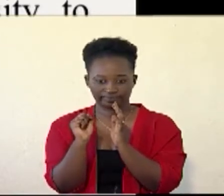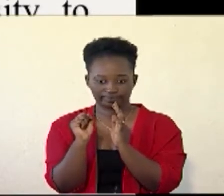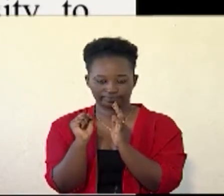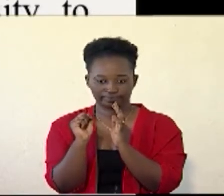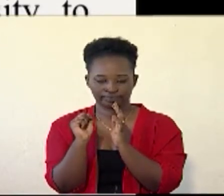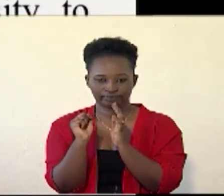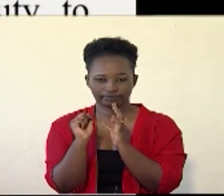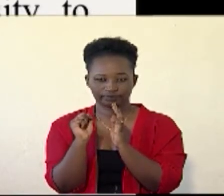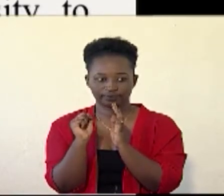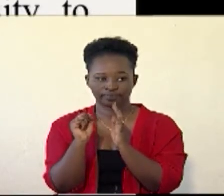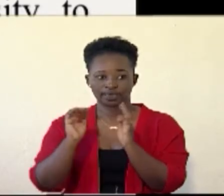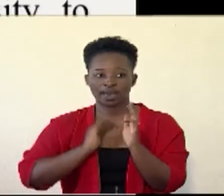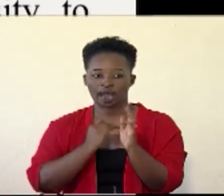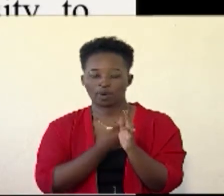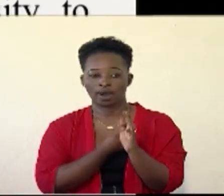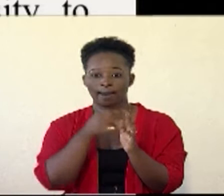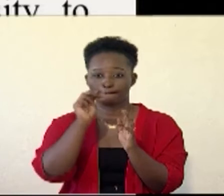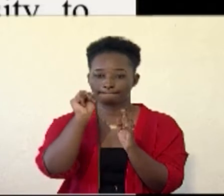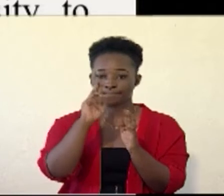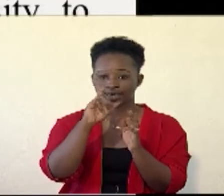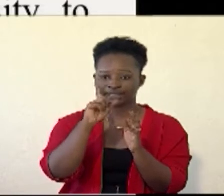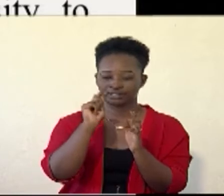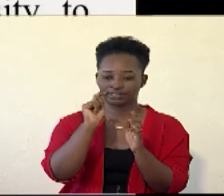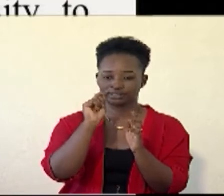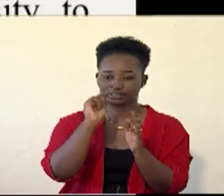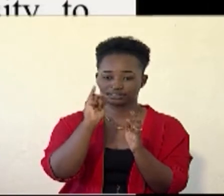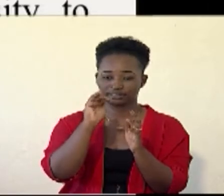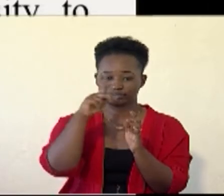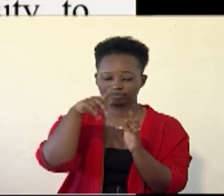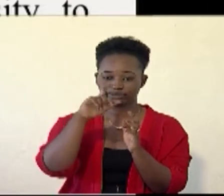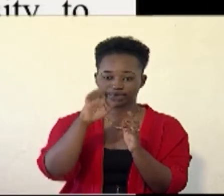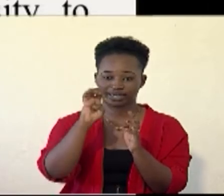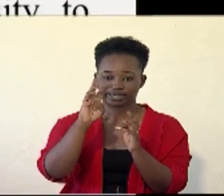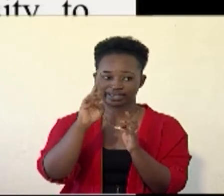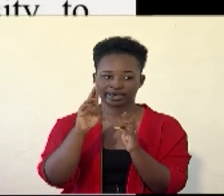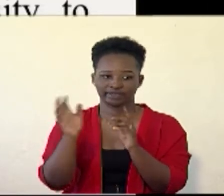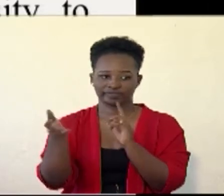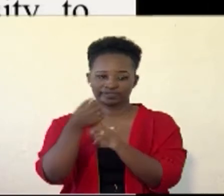0.25. Our multiplier, if you get 1, it is